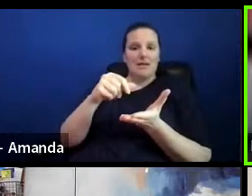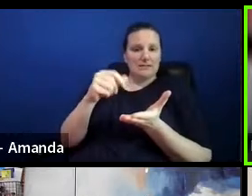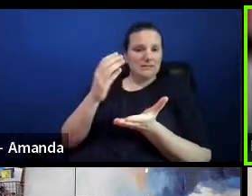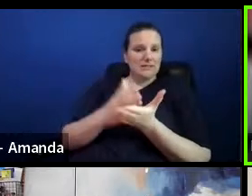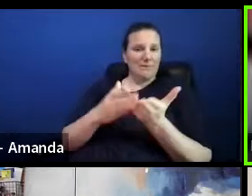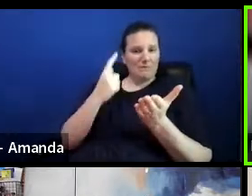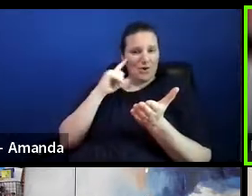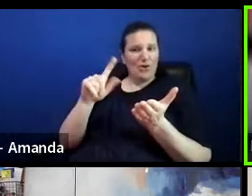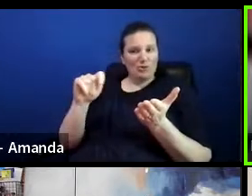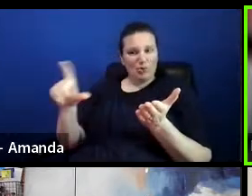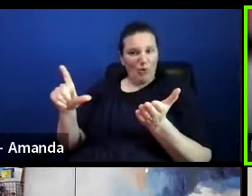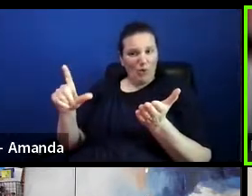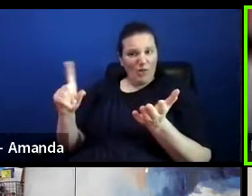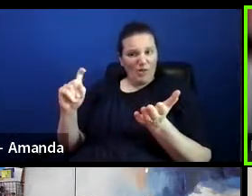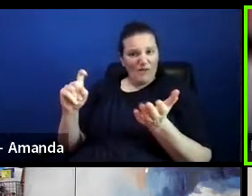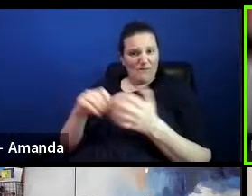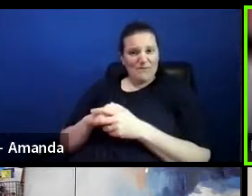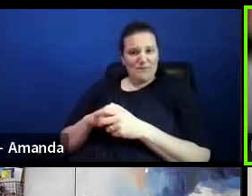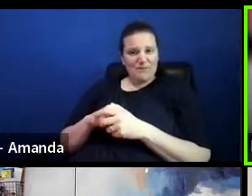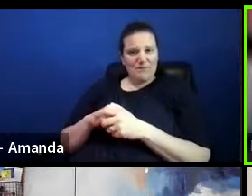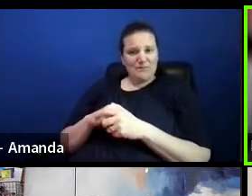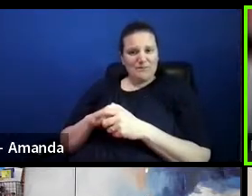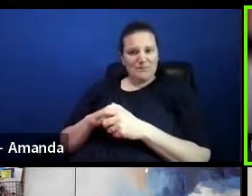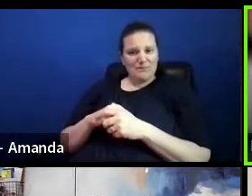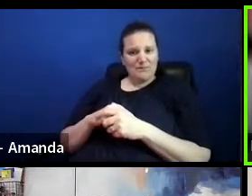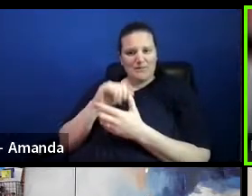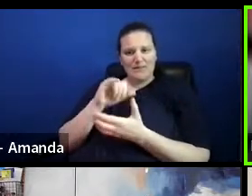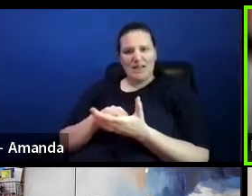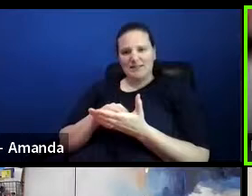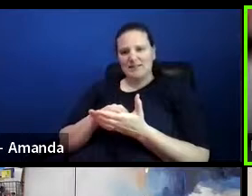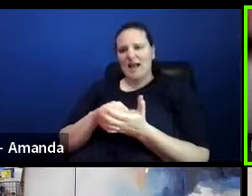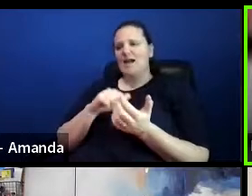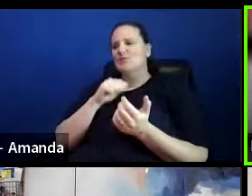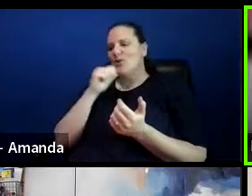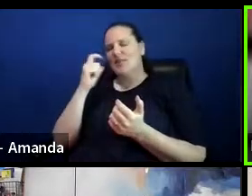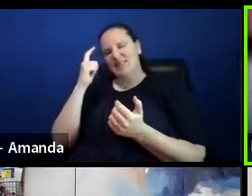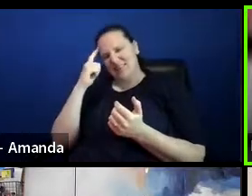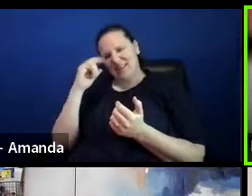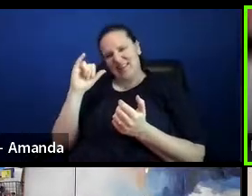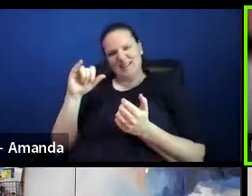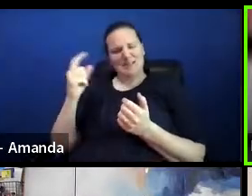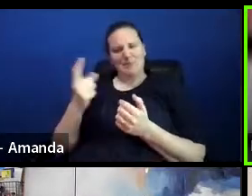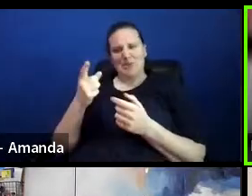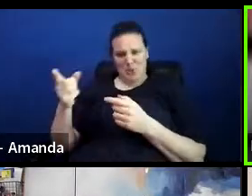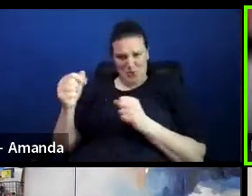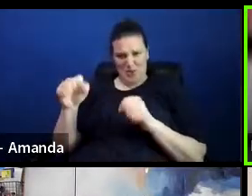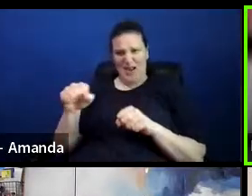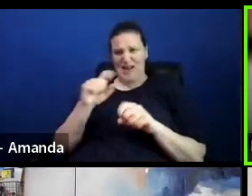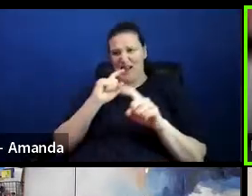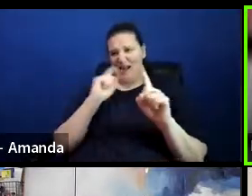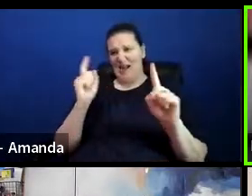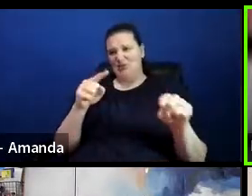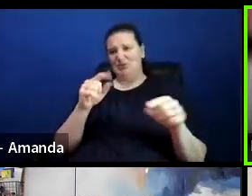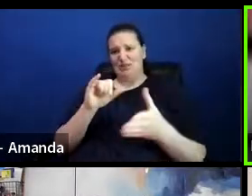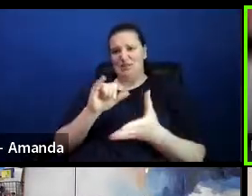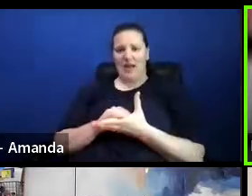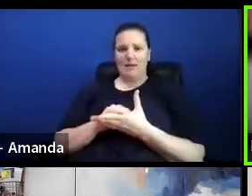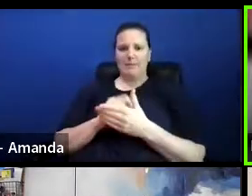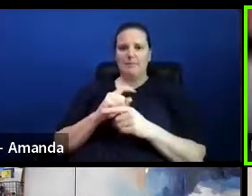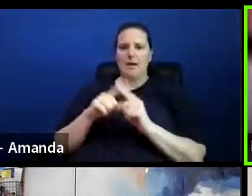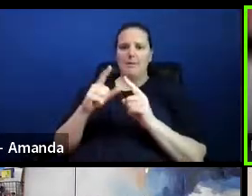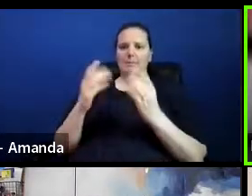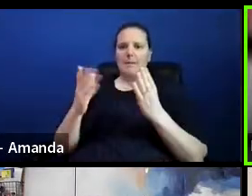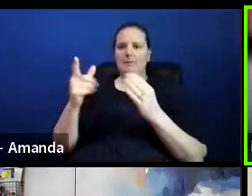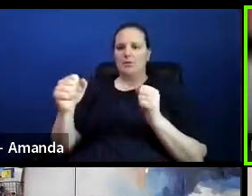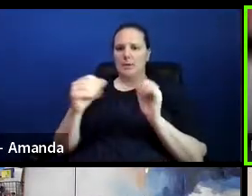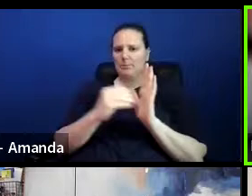toll? And I know that's not something, I don't think that's something you can answer, but maybe you could